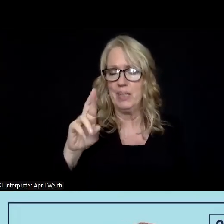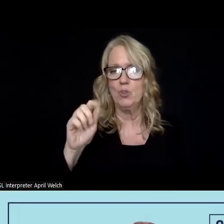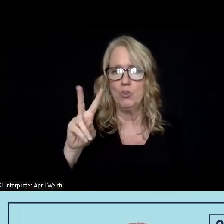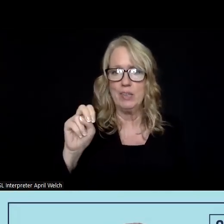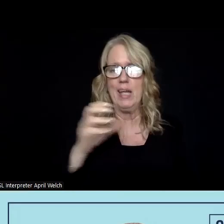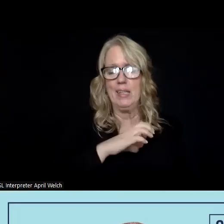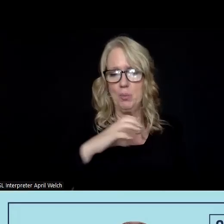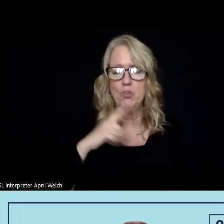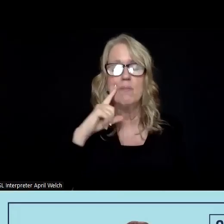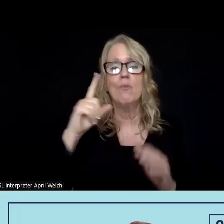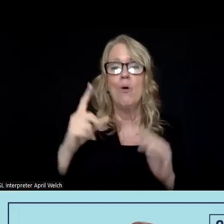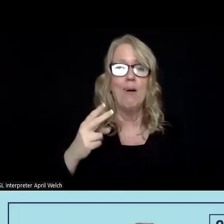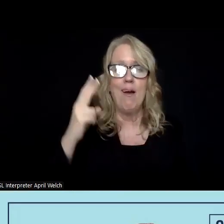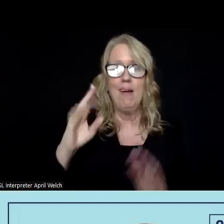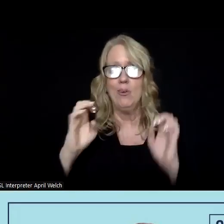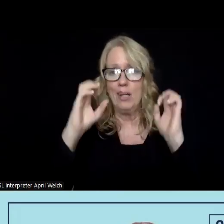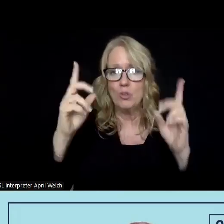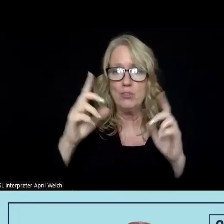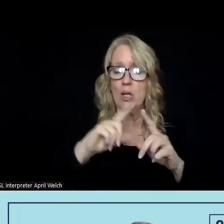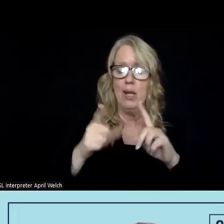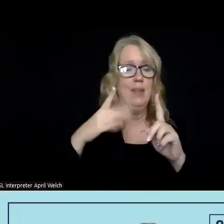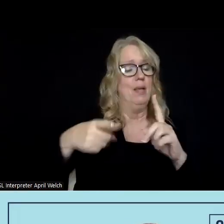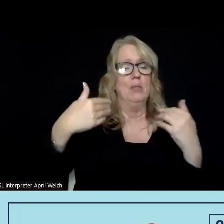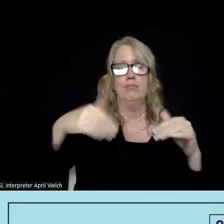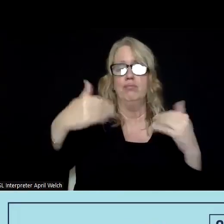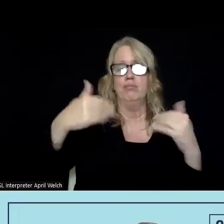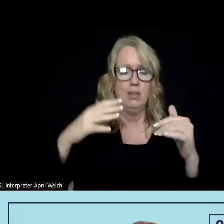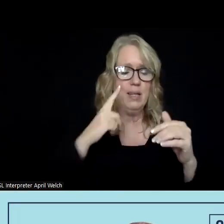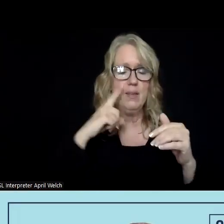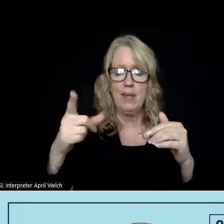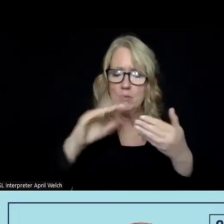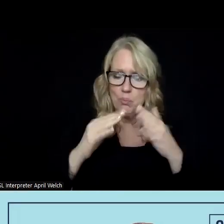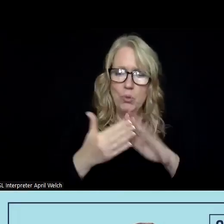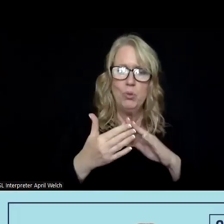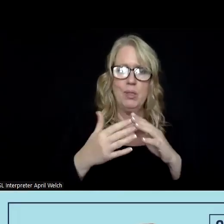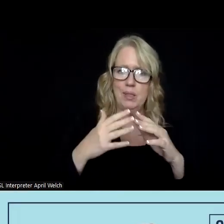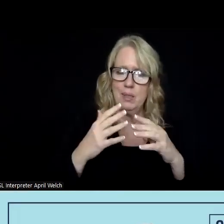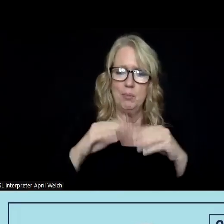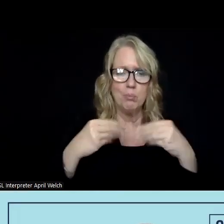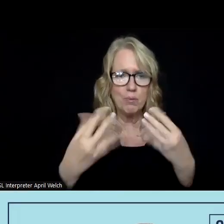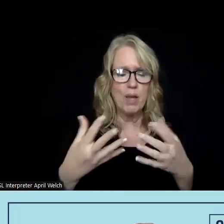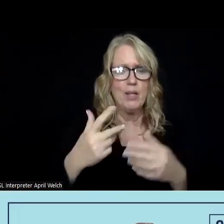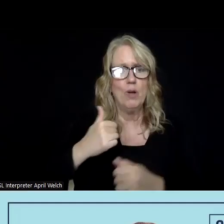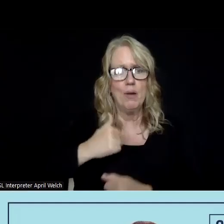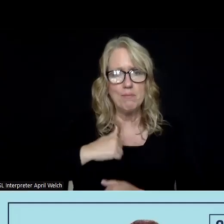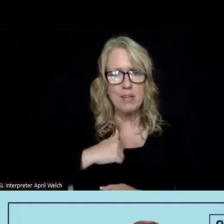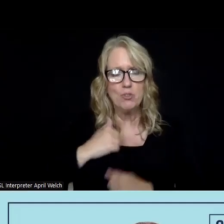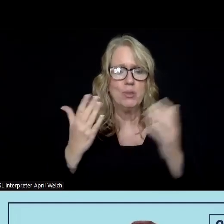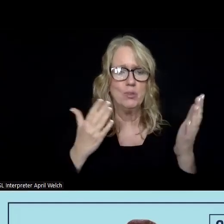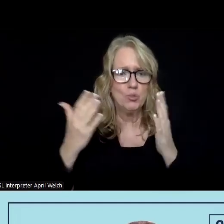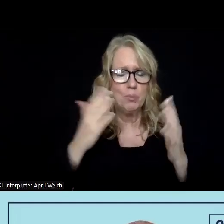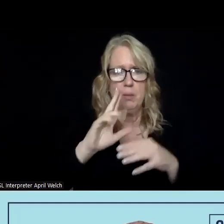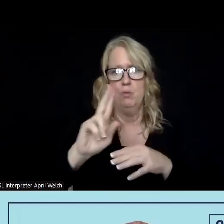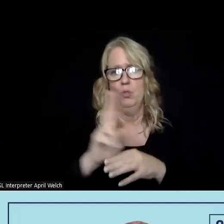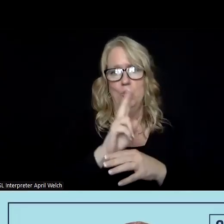for Higher Education. And they've been doing tremendous work with the community providers of veteran services by